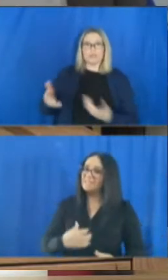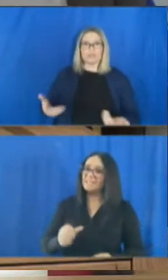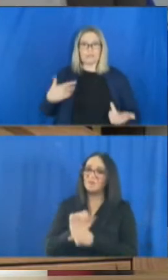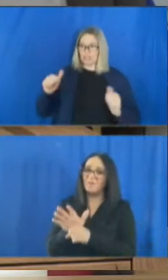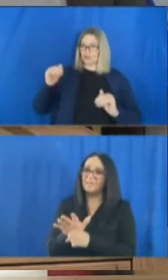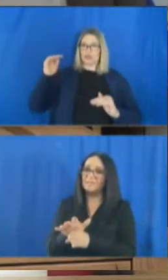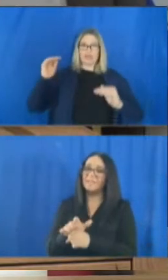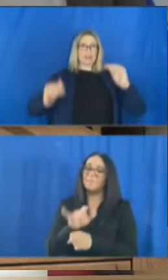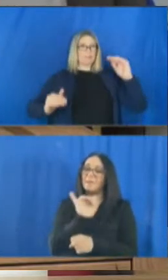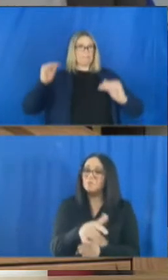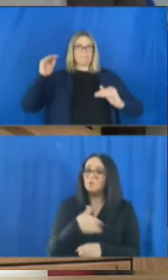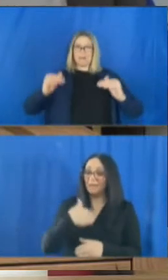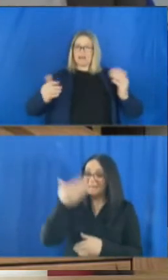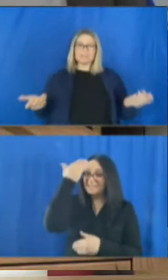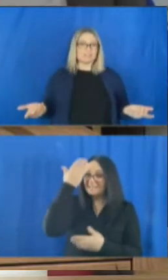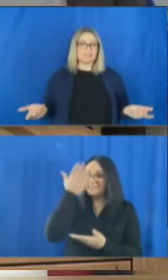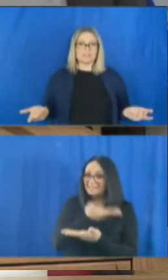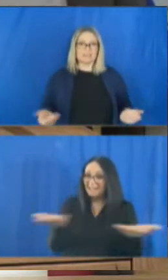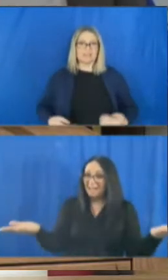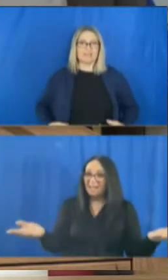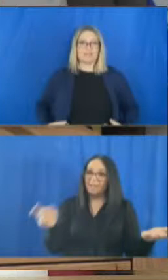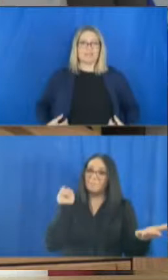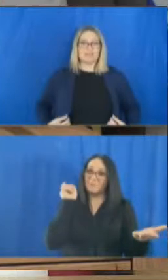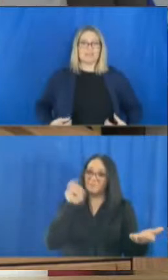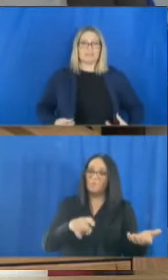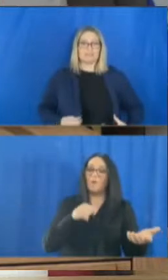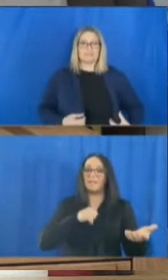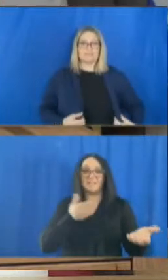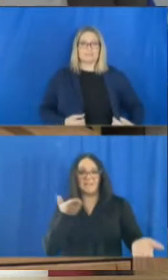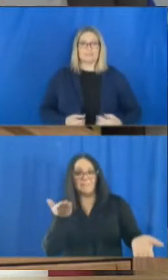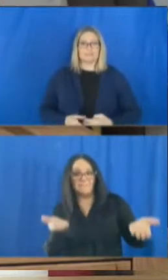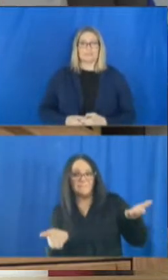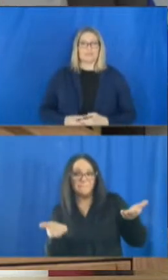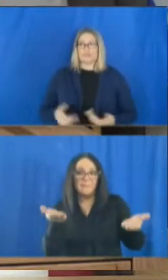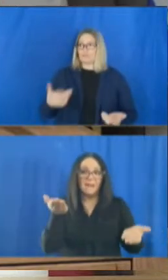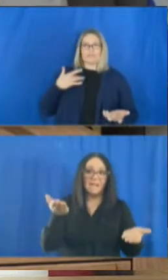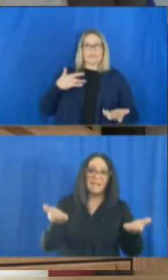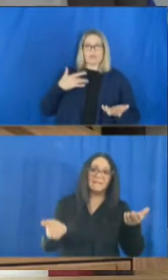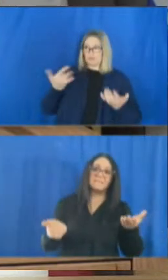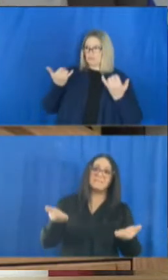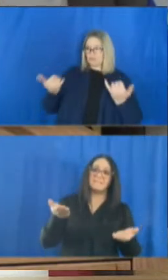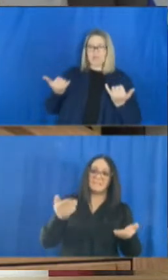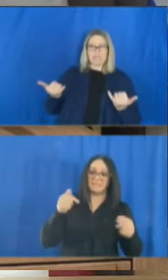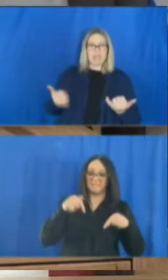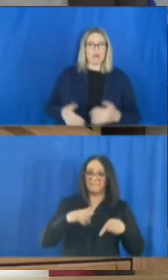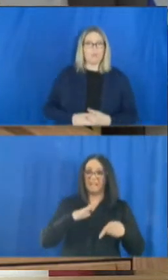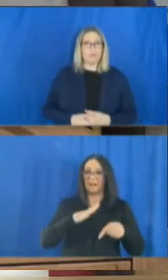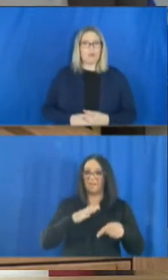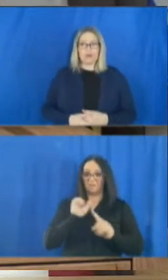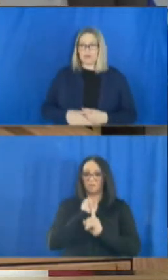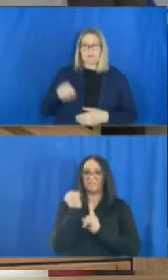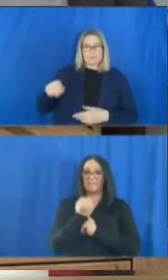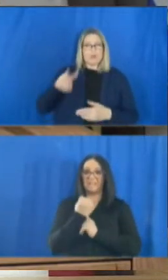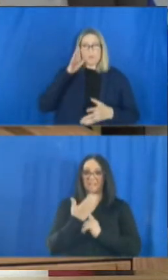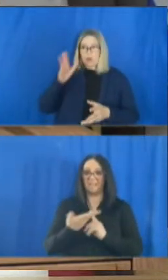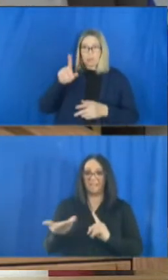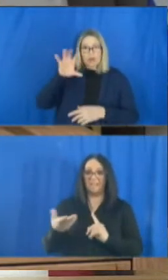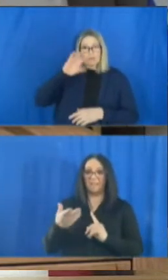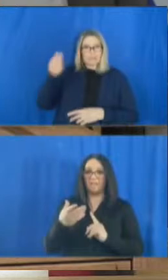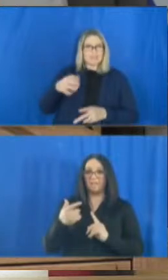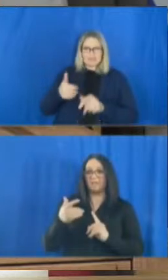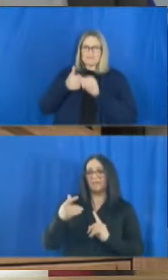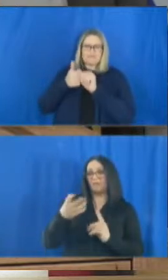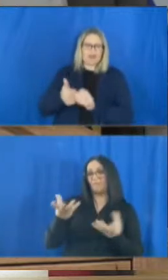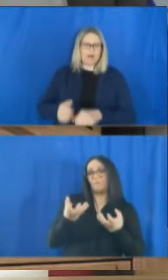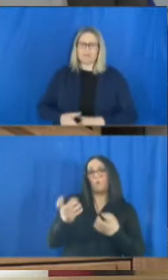that it's impossible to enforce the rules in every corner of this province. So when you do what people can see makes sense, in